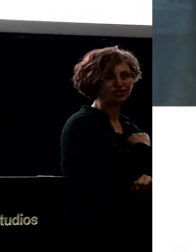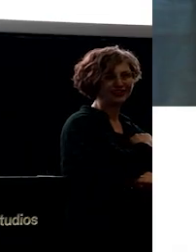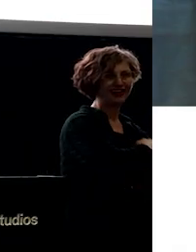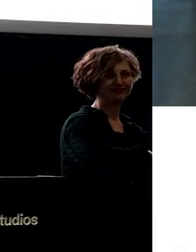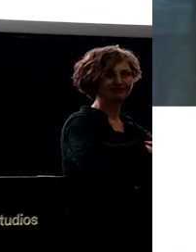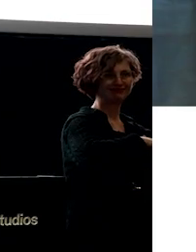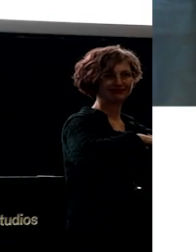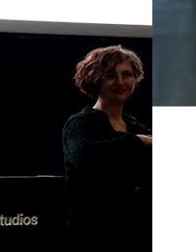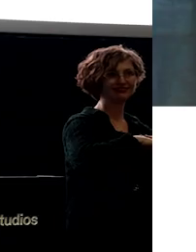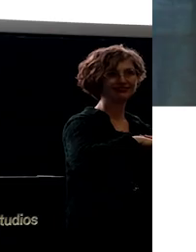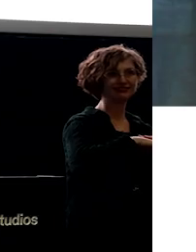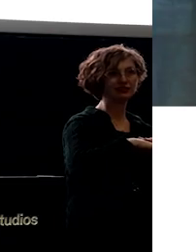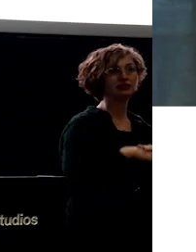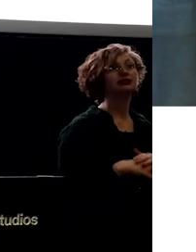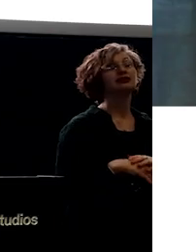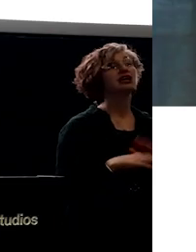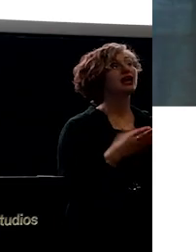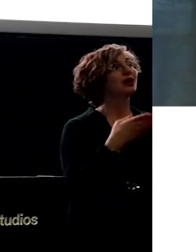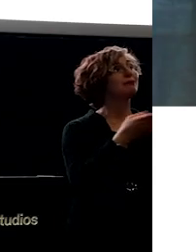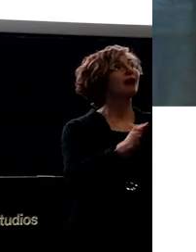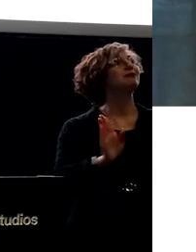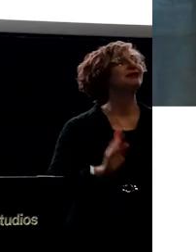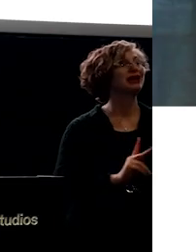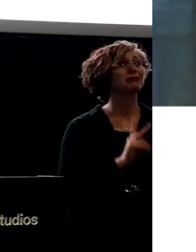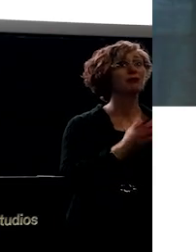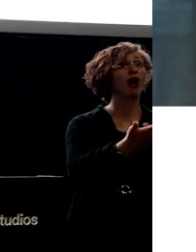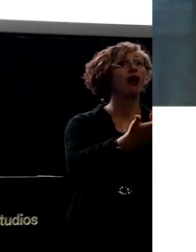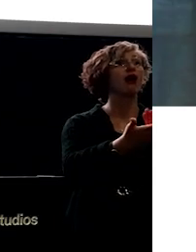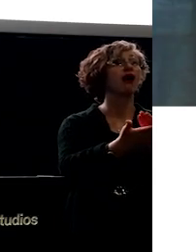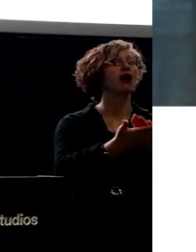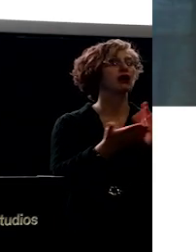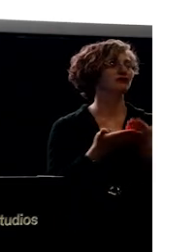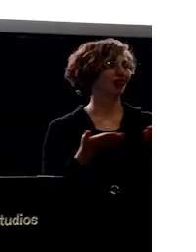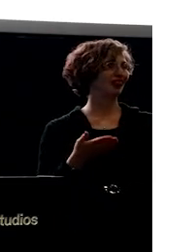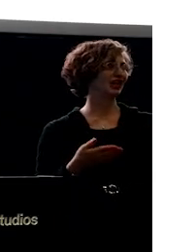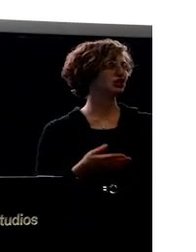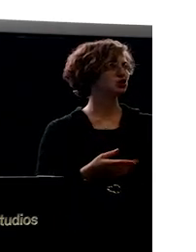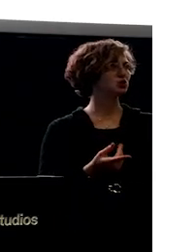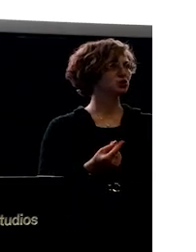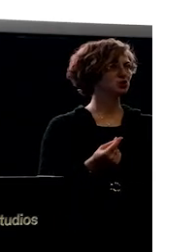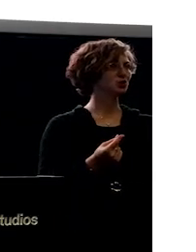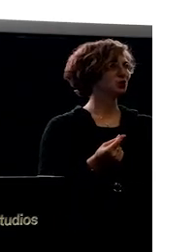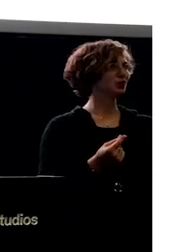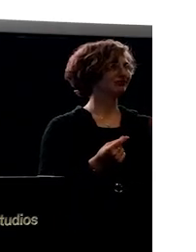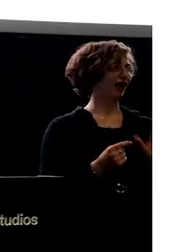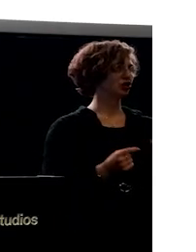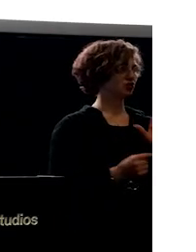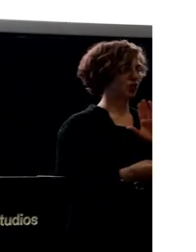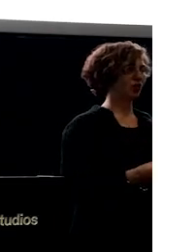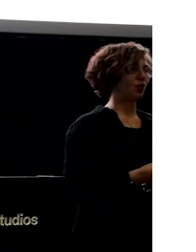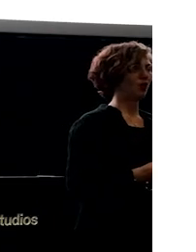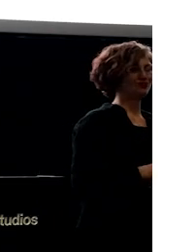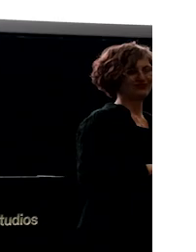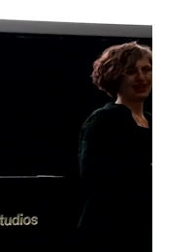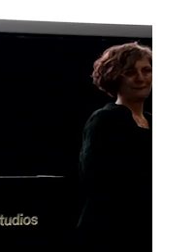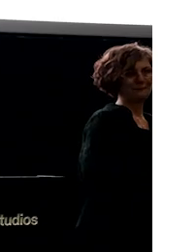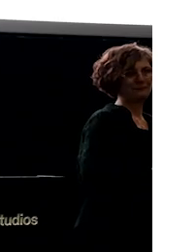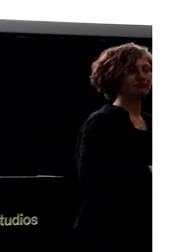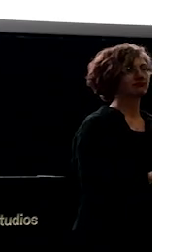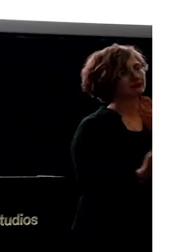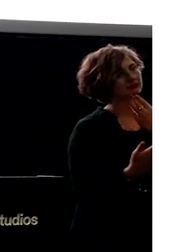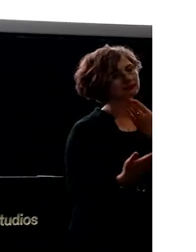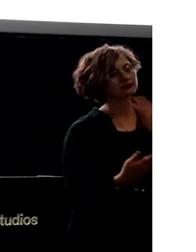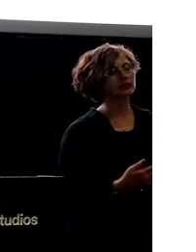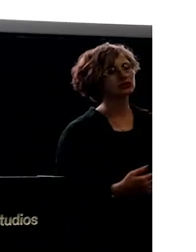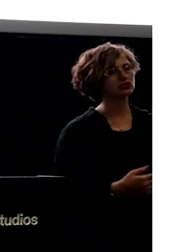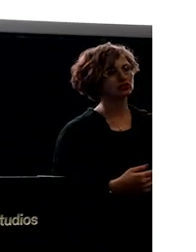what you practice in private. And for that, I like to thank Josh Owen,